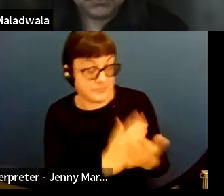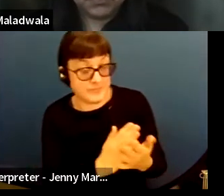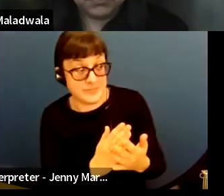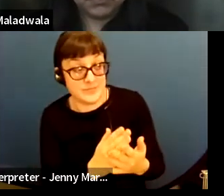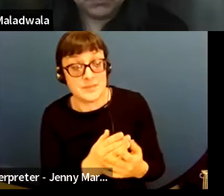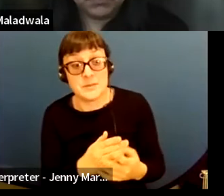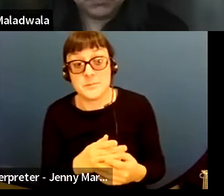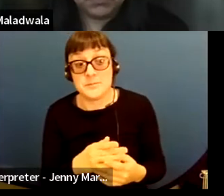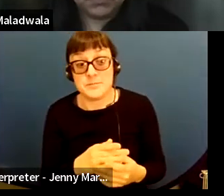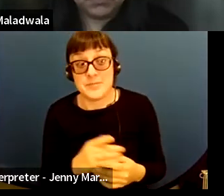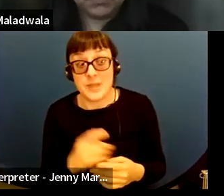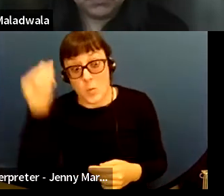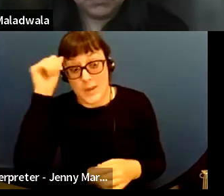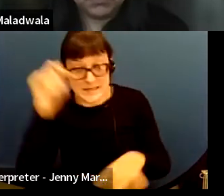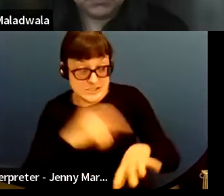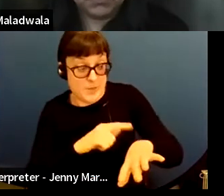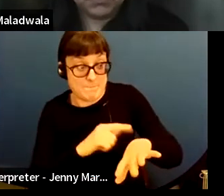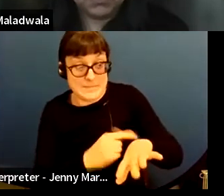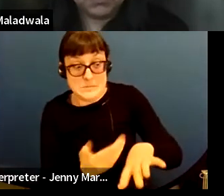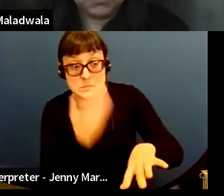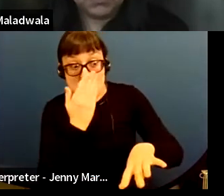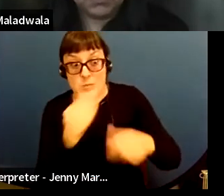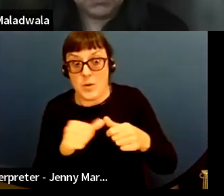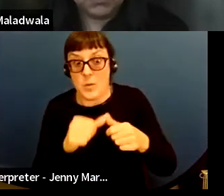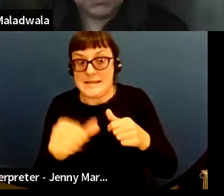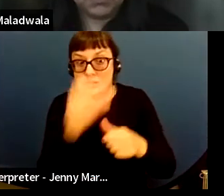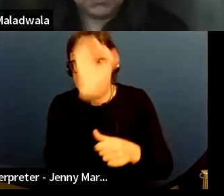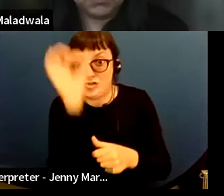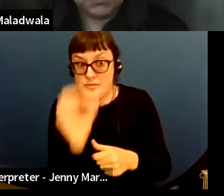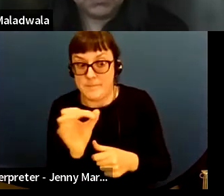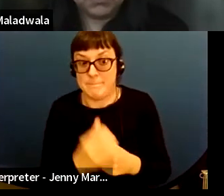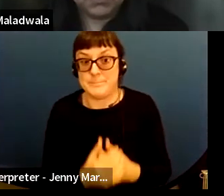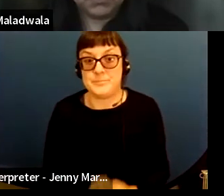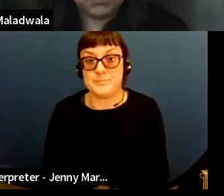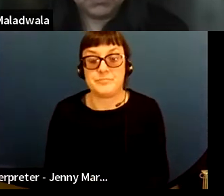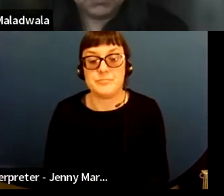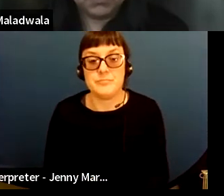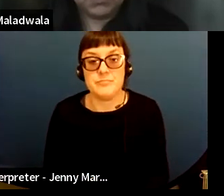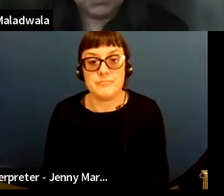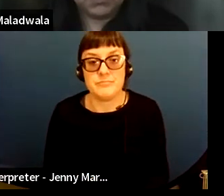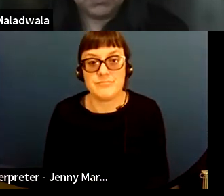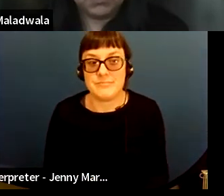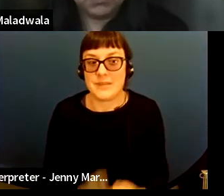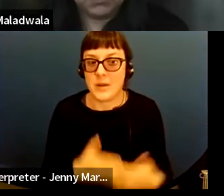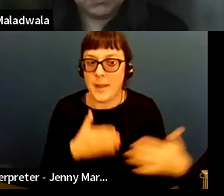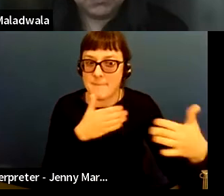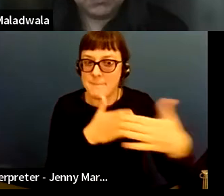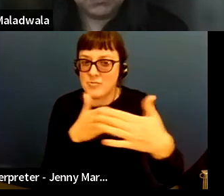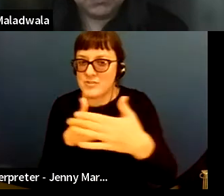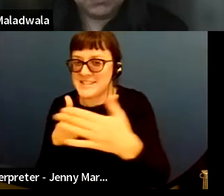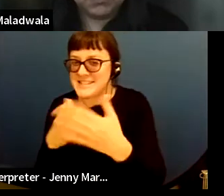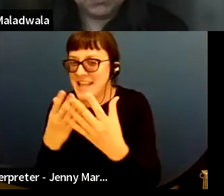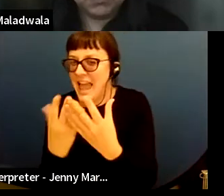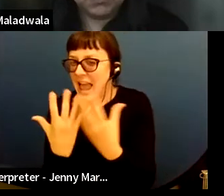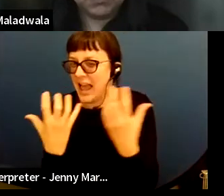curious, sorry, just aware of the time. So I'm wondering if we could go to our next question, Kate, which, yeah, how should some of these barriers